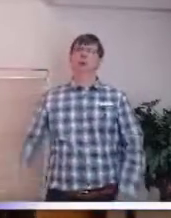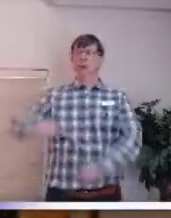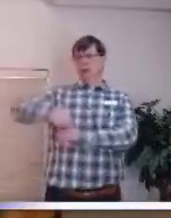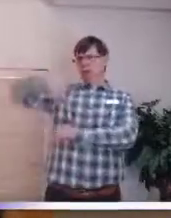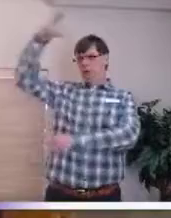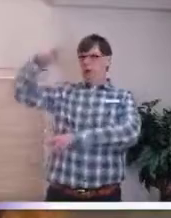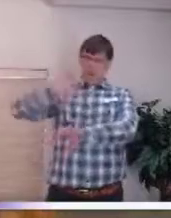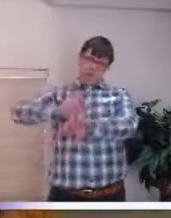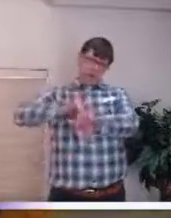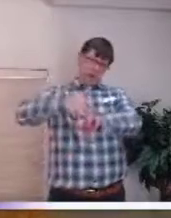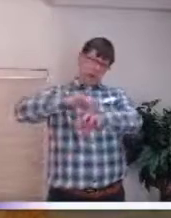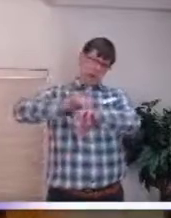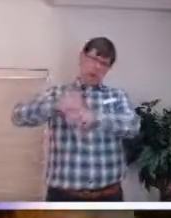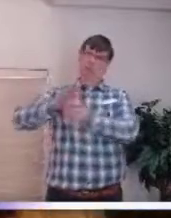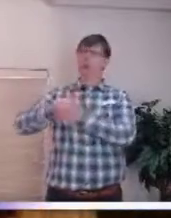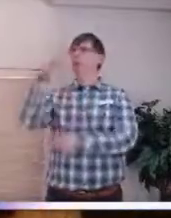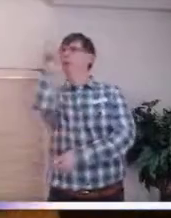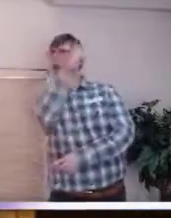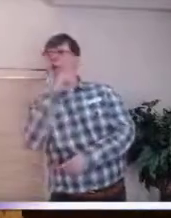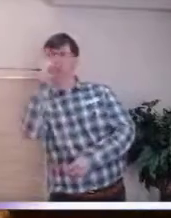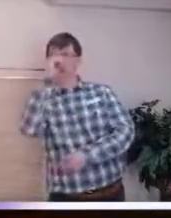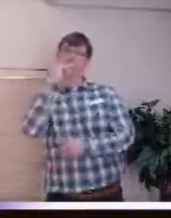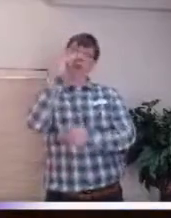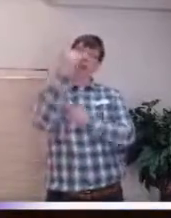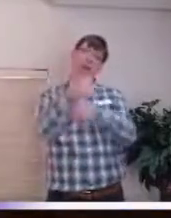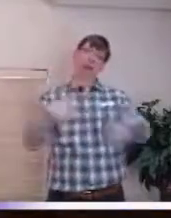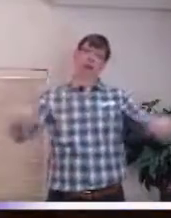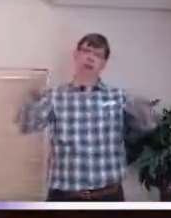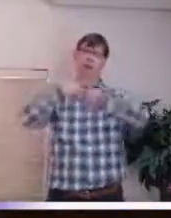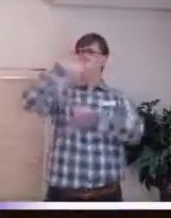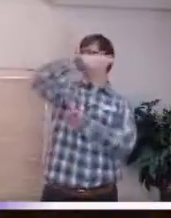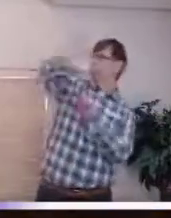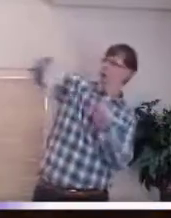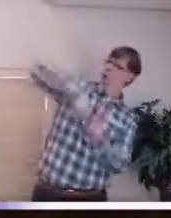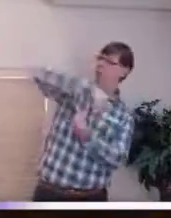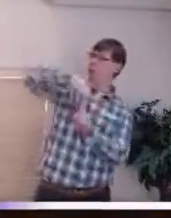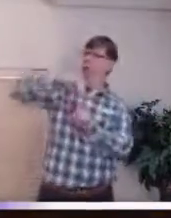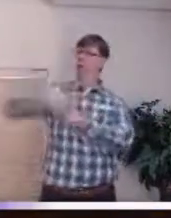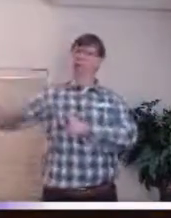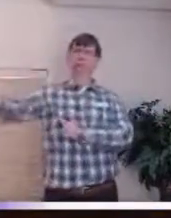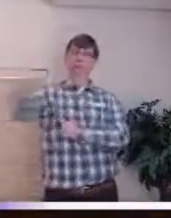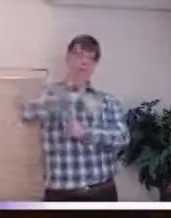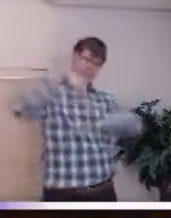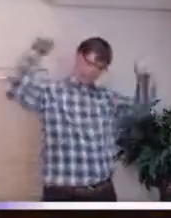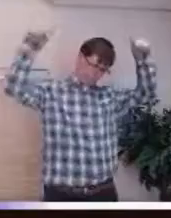Finding nature. I look at this beauty that surrounds us here.